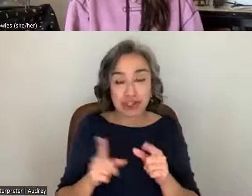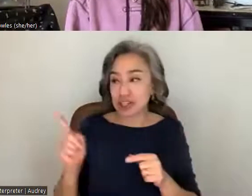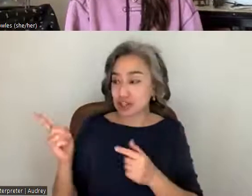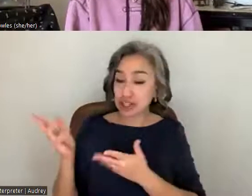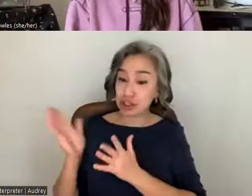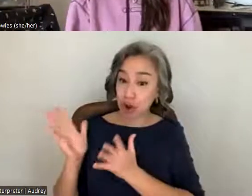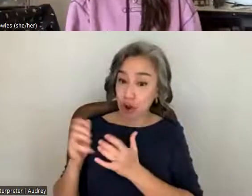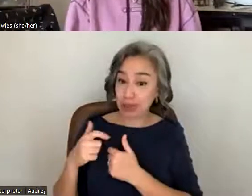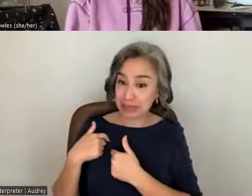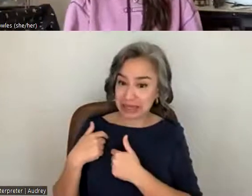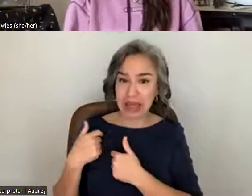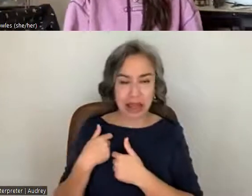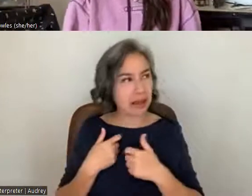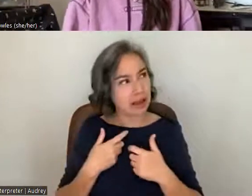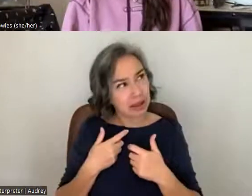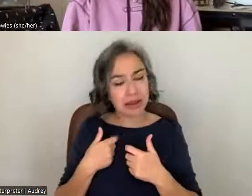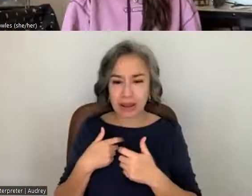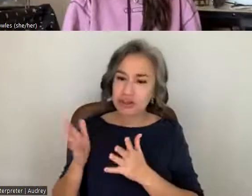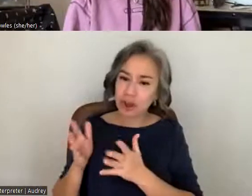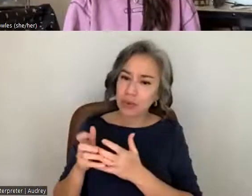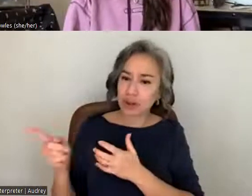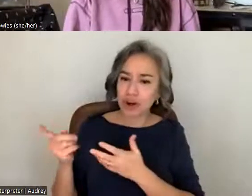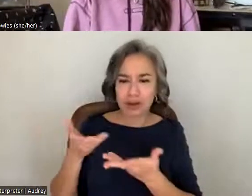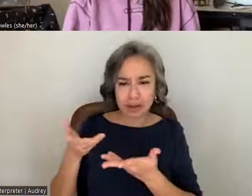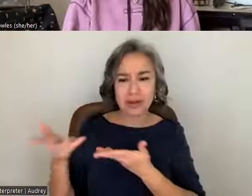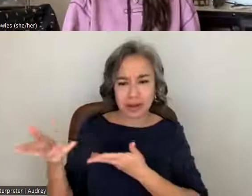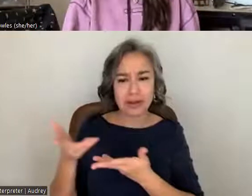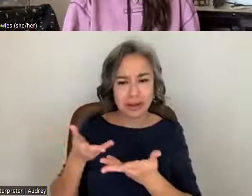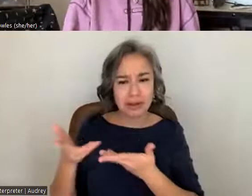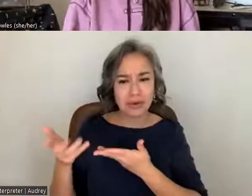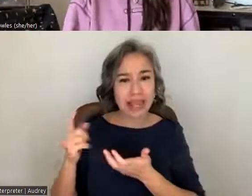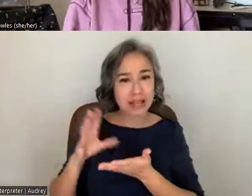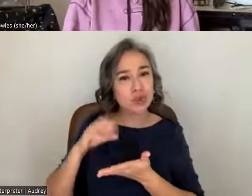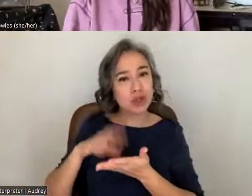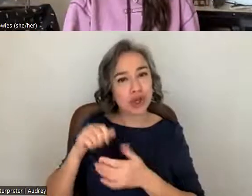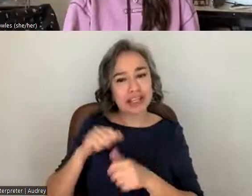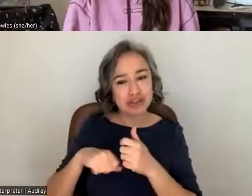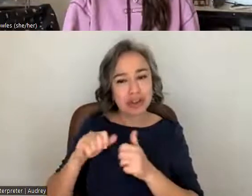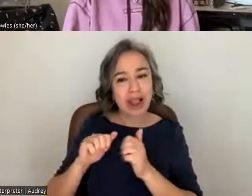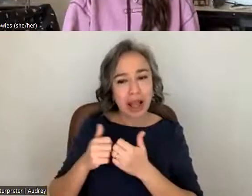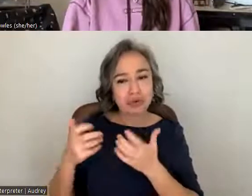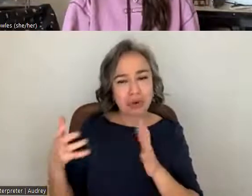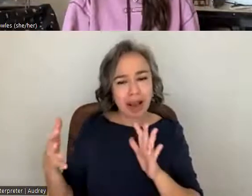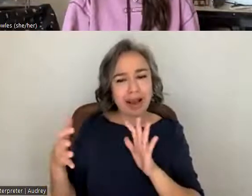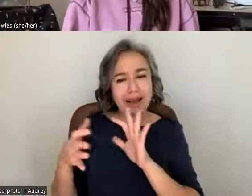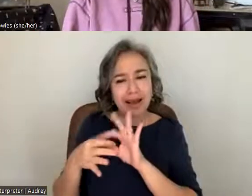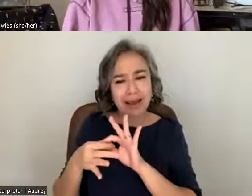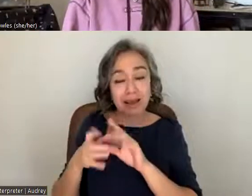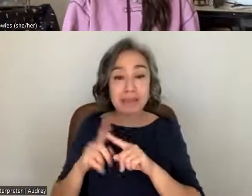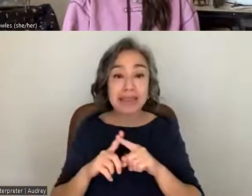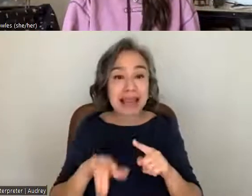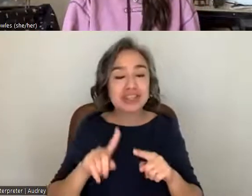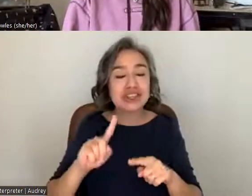I would talk to her. And then somewhere in that between, we had to learn each other's language. But that was just laying the